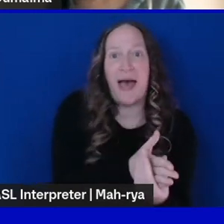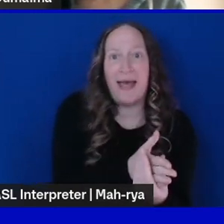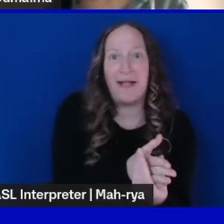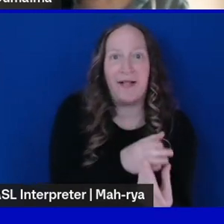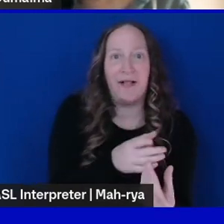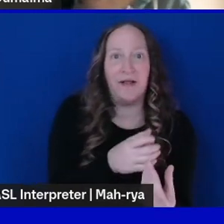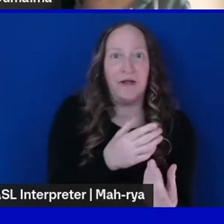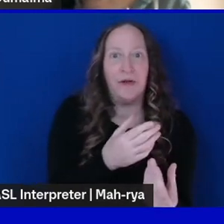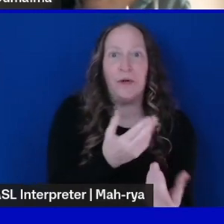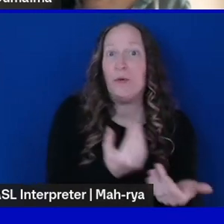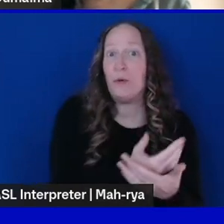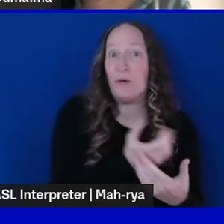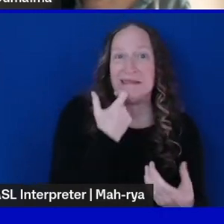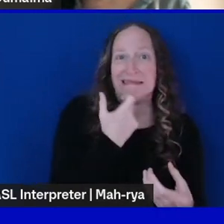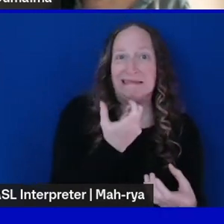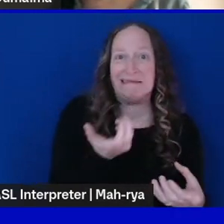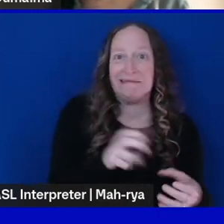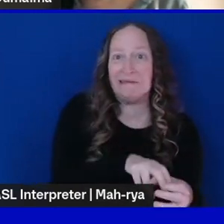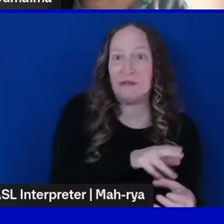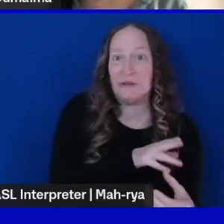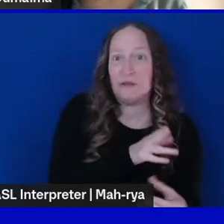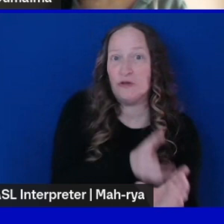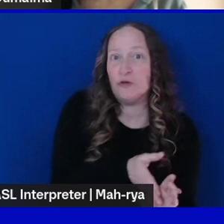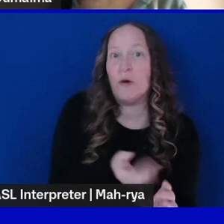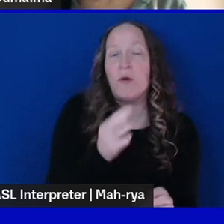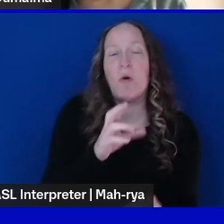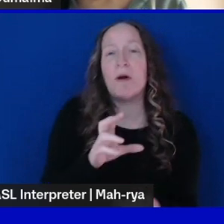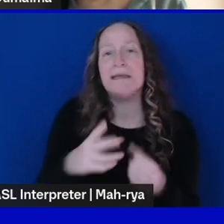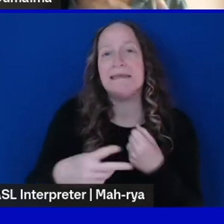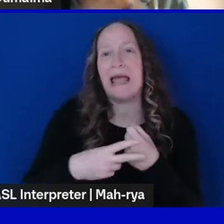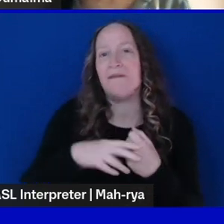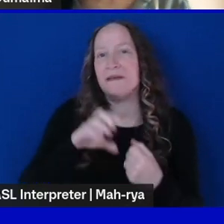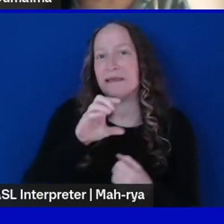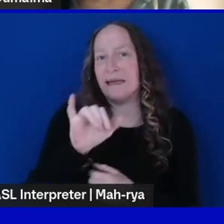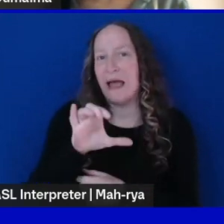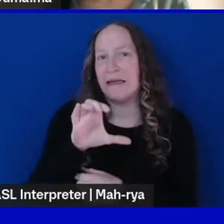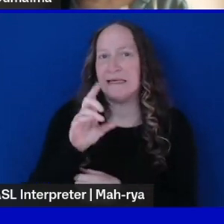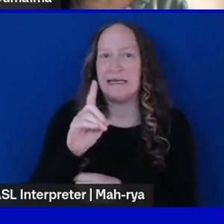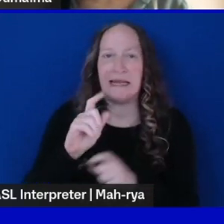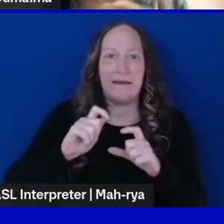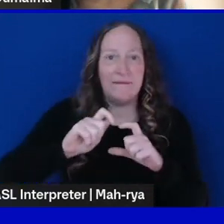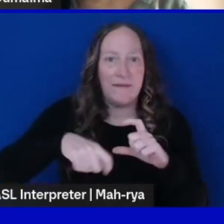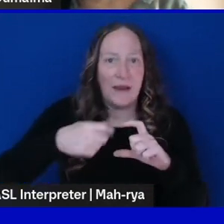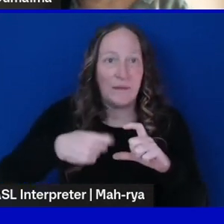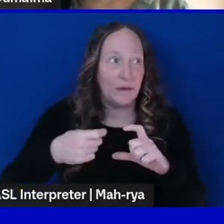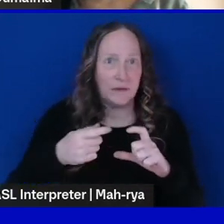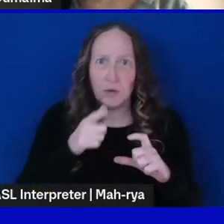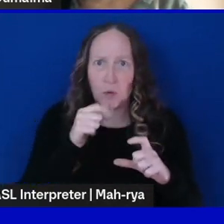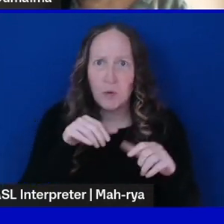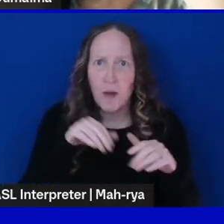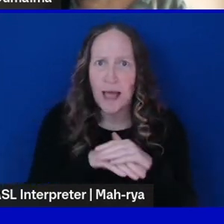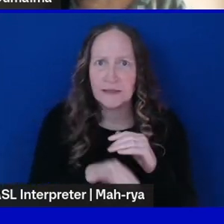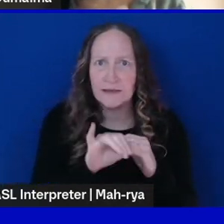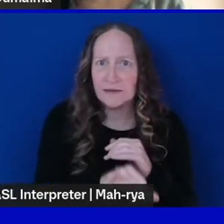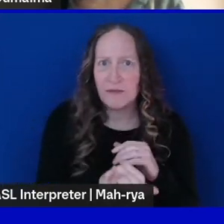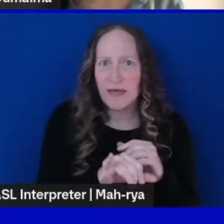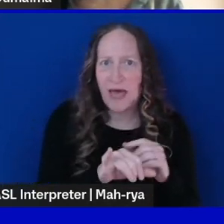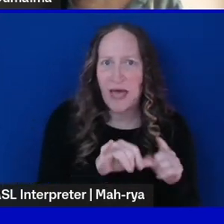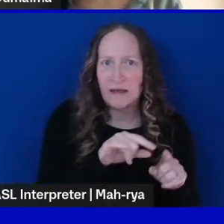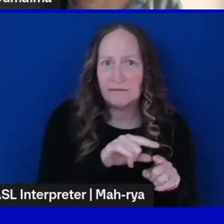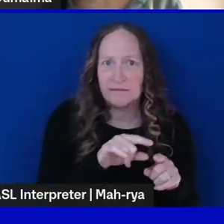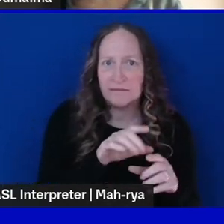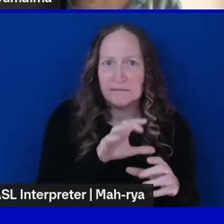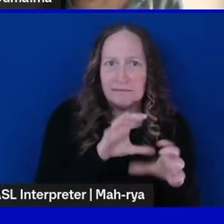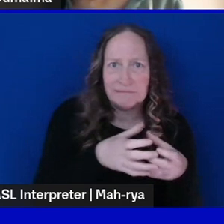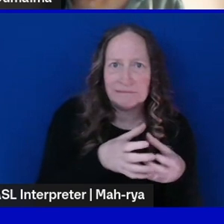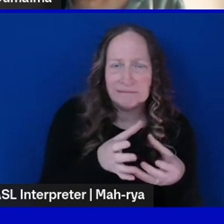instance, or we might have them stored as CI/CD variables. And now we have to worry about who has access to that settings section, whether in GitLab